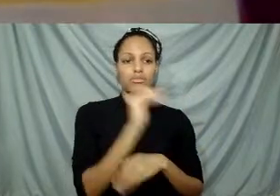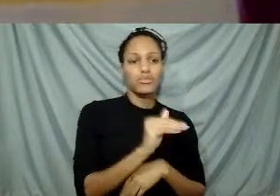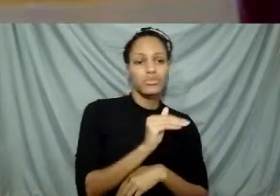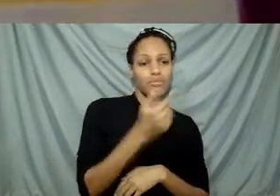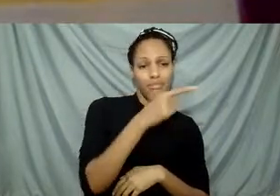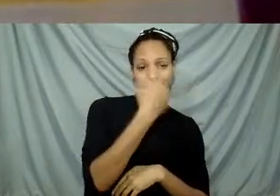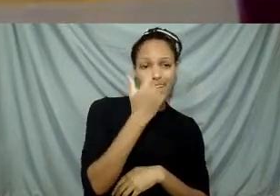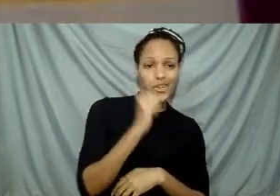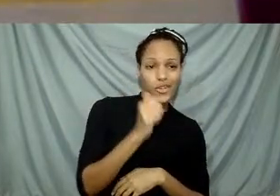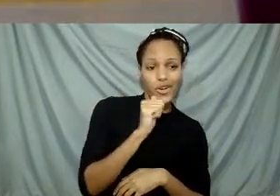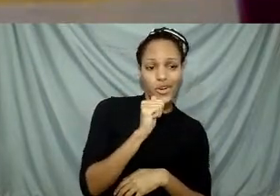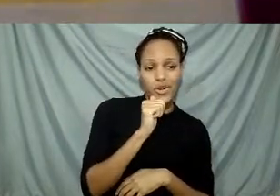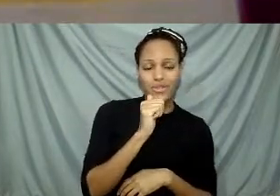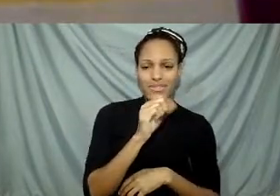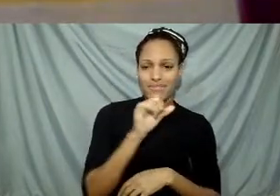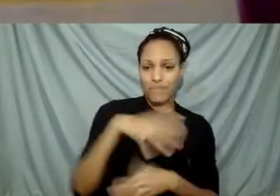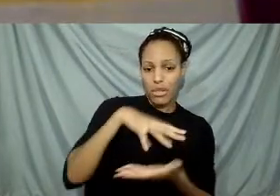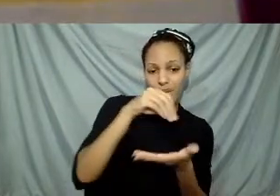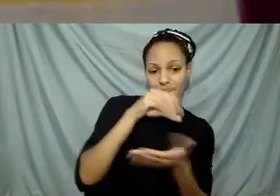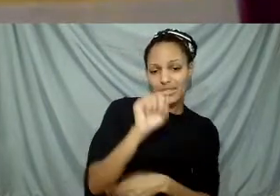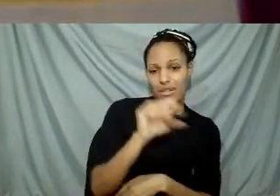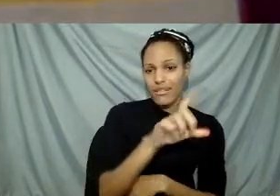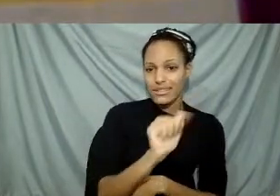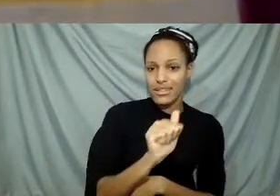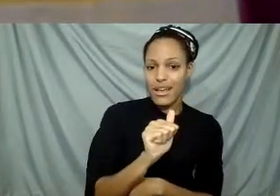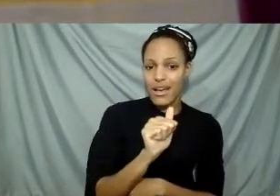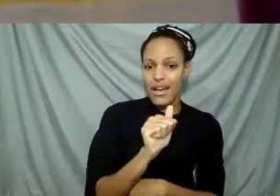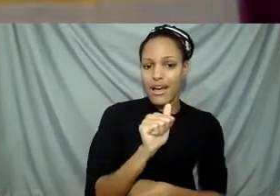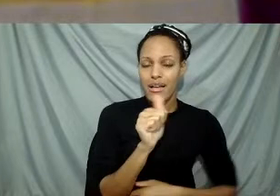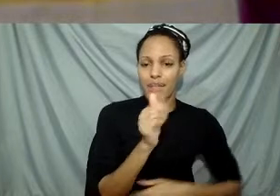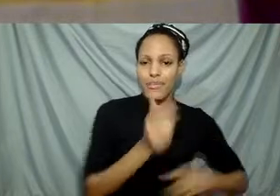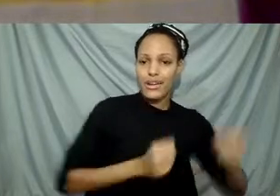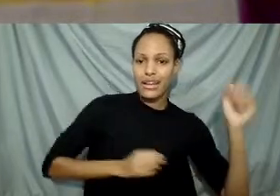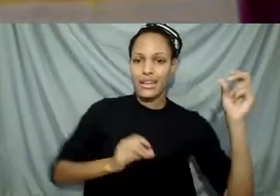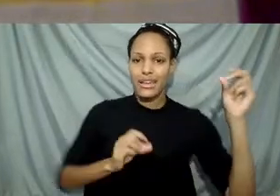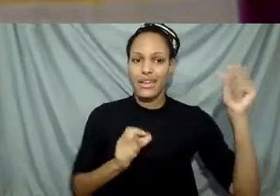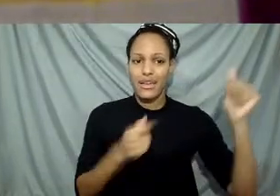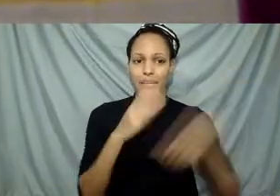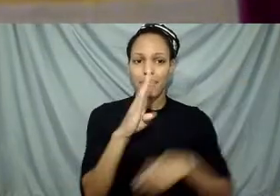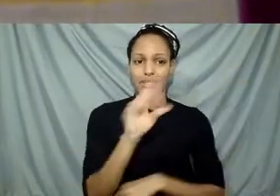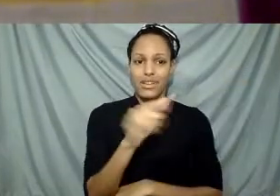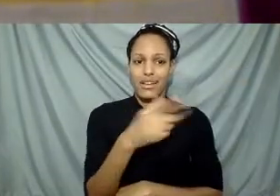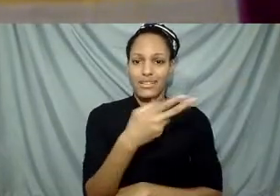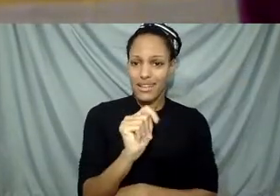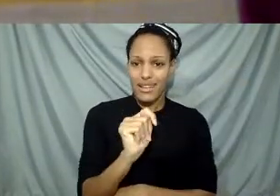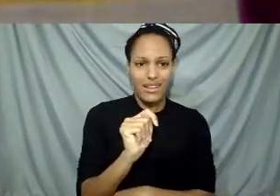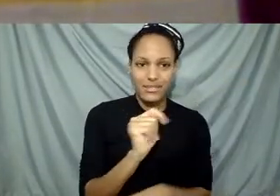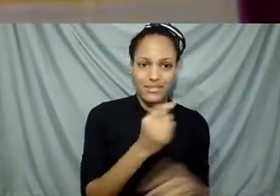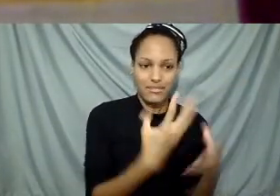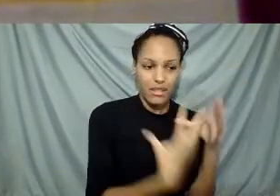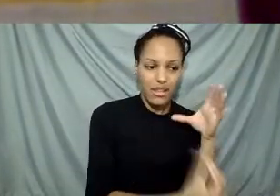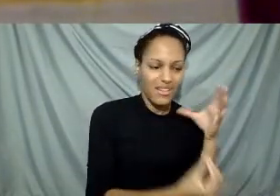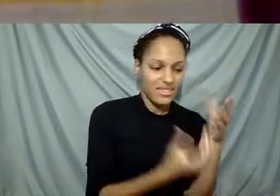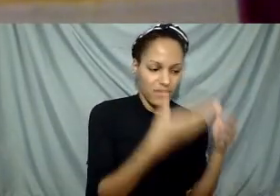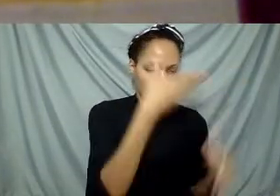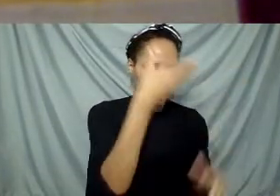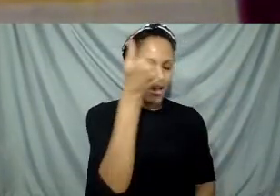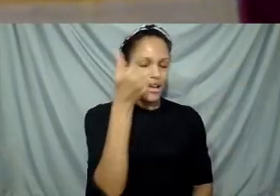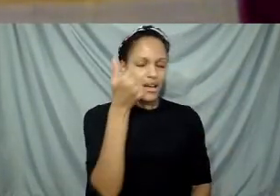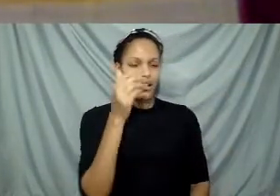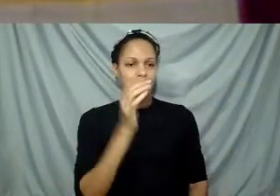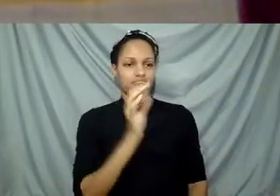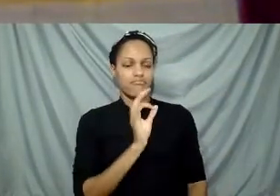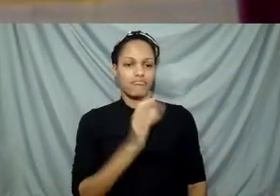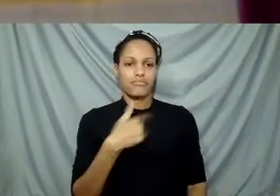doing salsa, merengue, bachata, and doing all those things, right? And when I started choreographing, I only